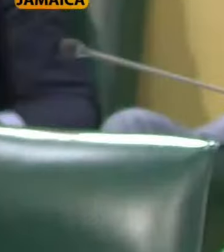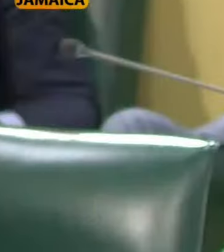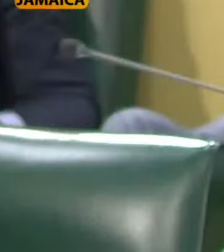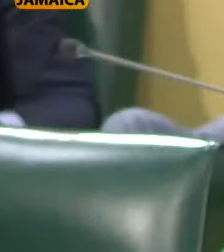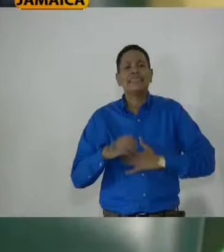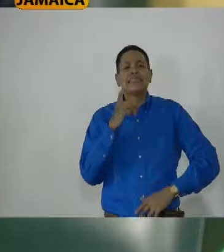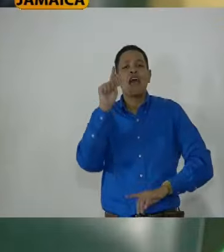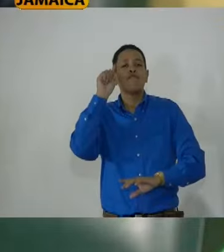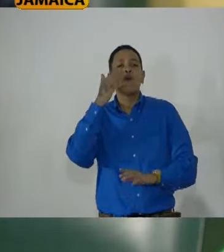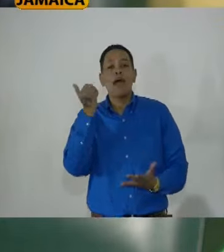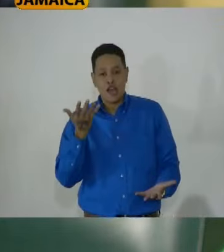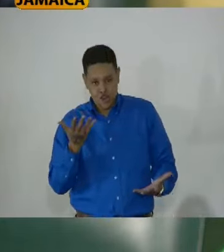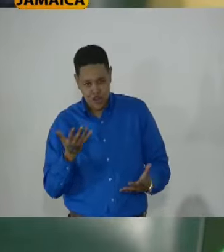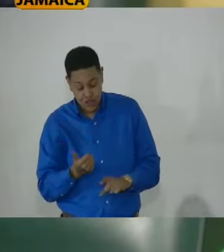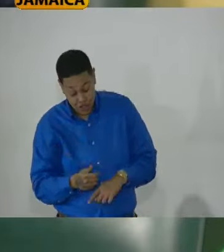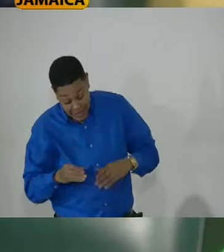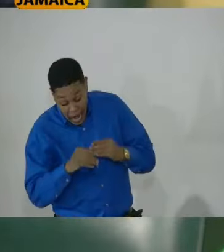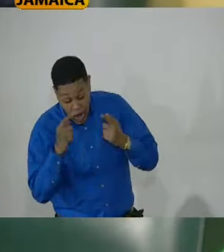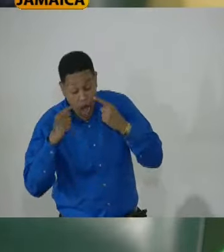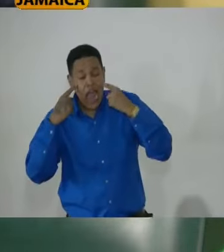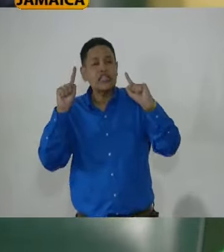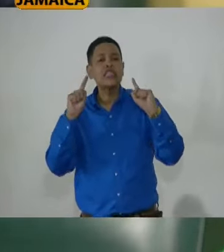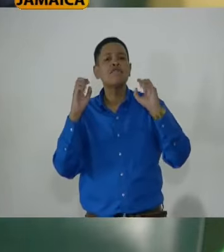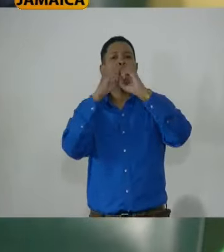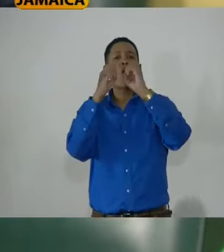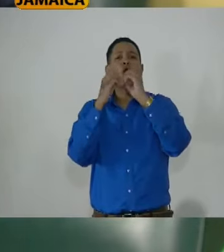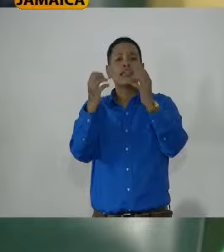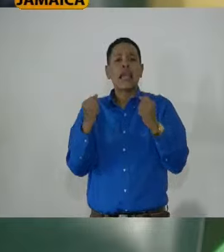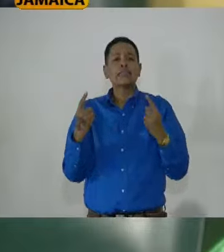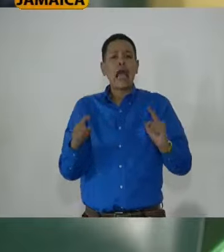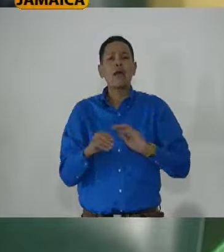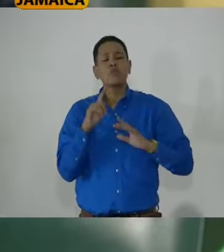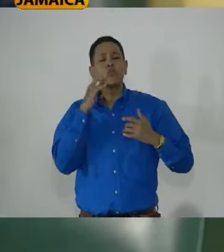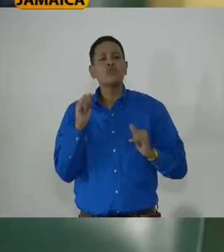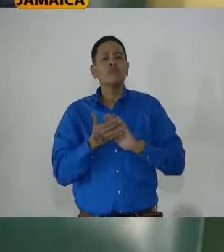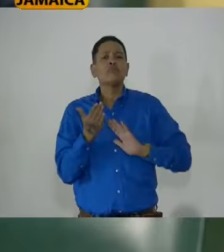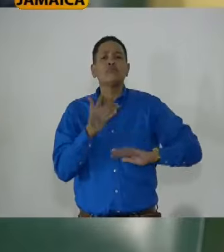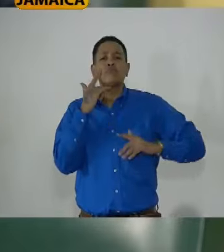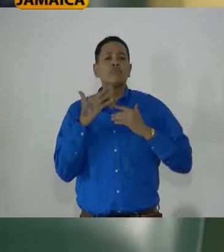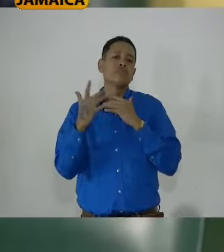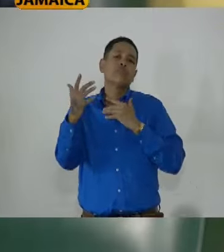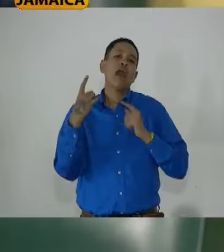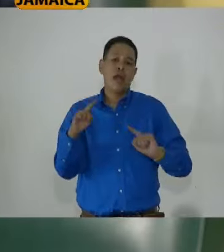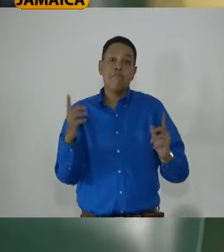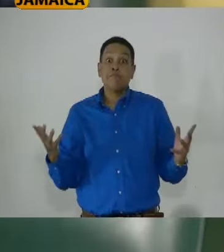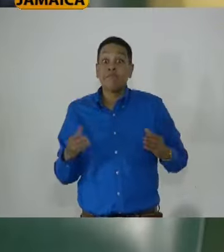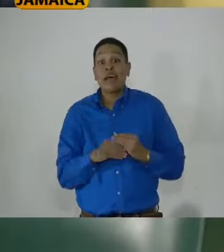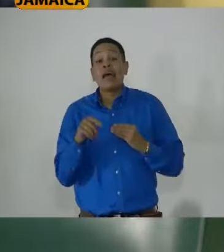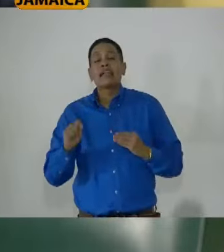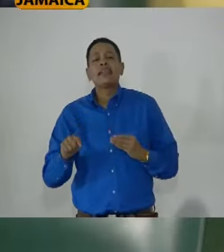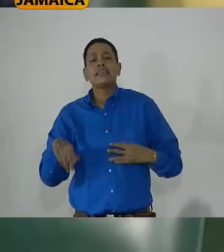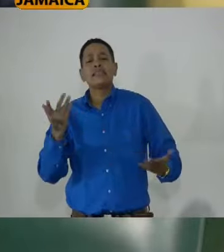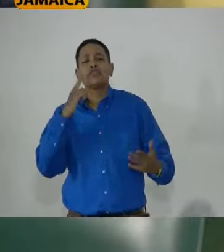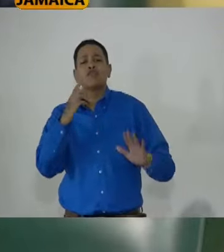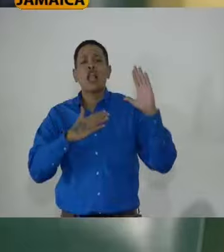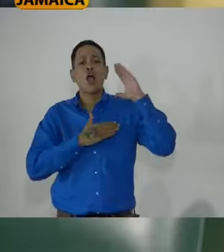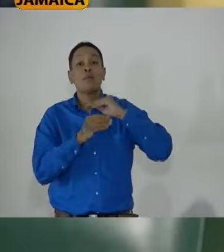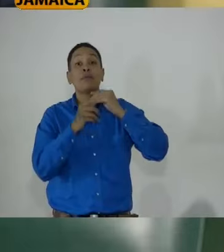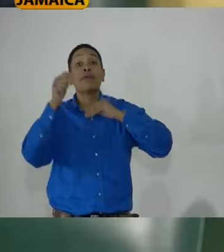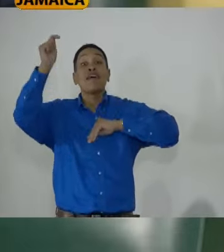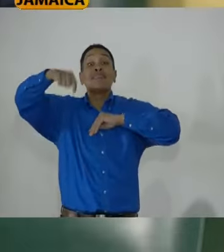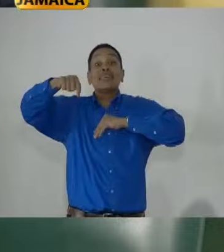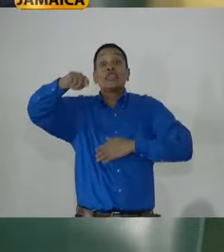desire for better, to achieve more, to continue moving up. This is the commitment of